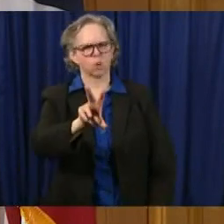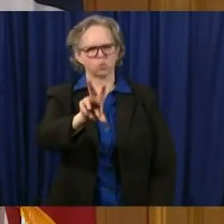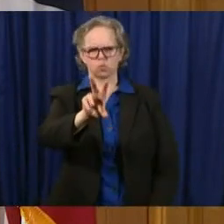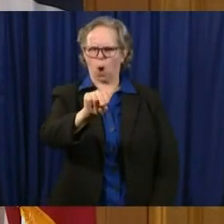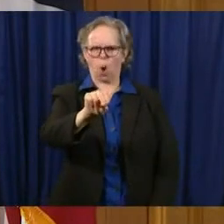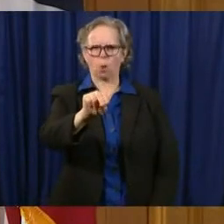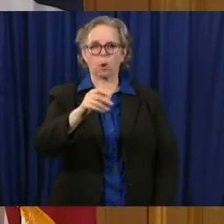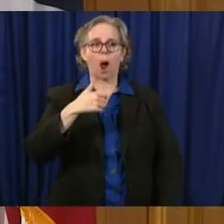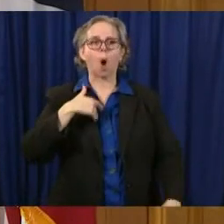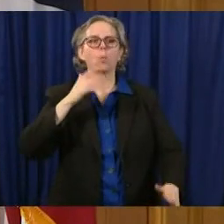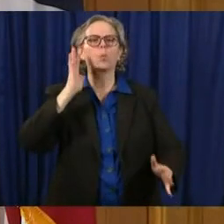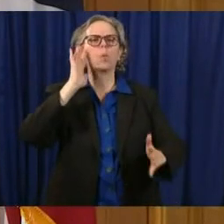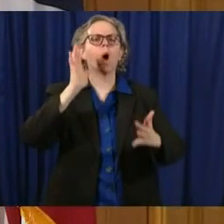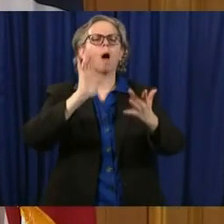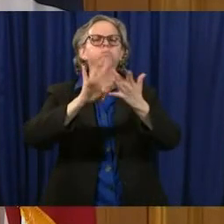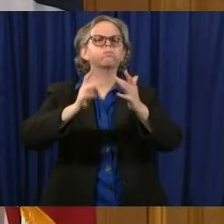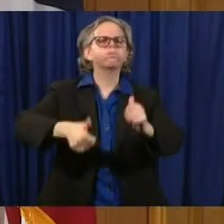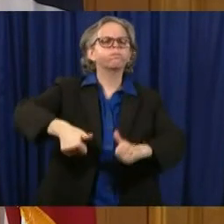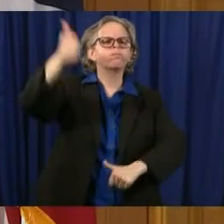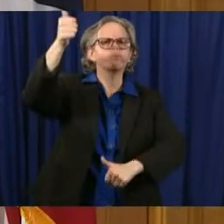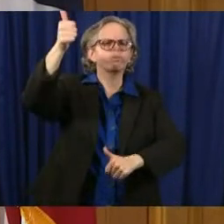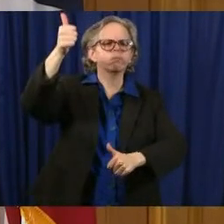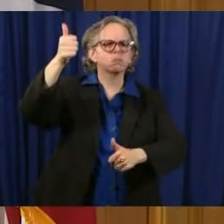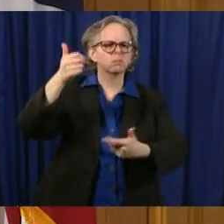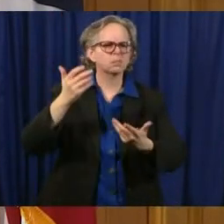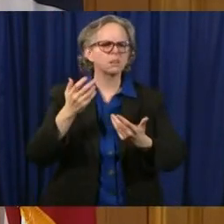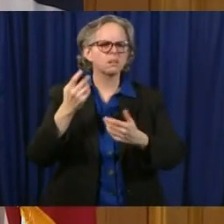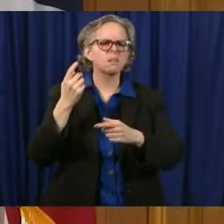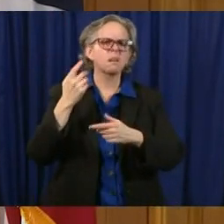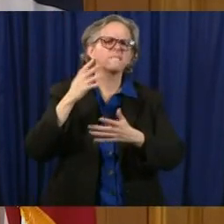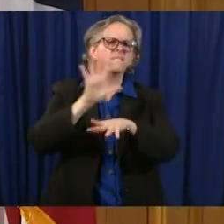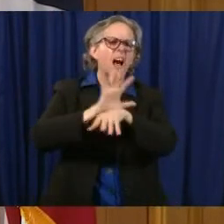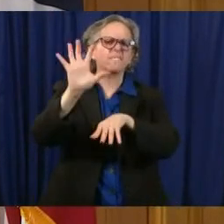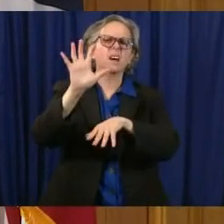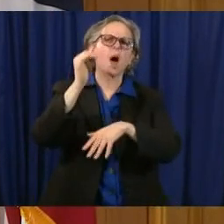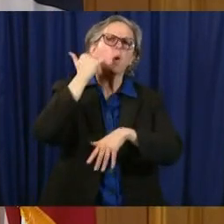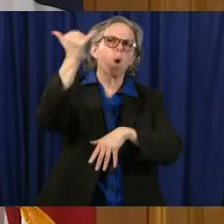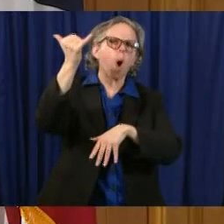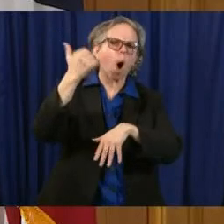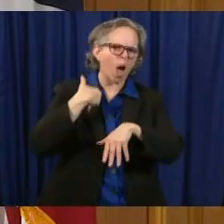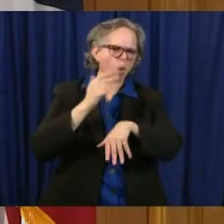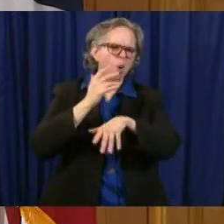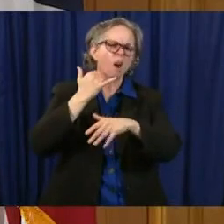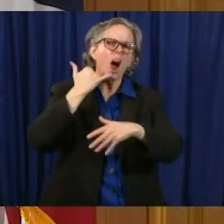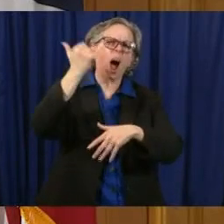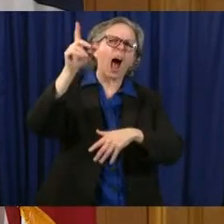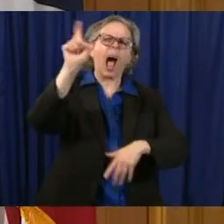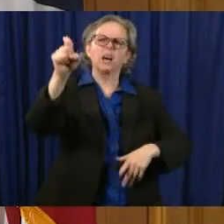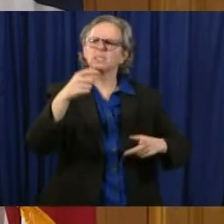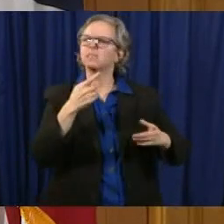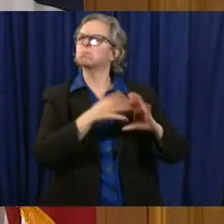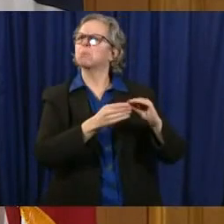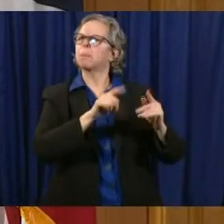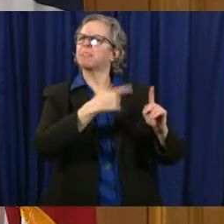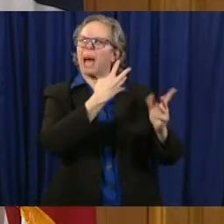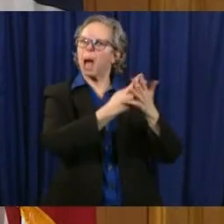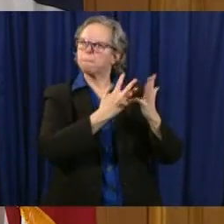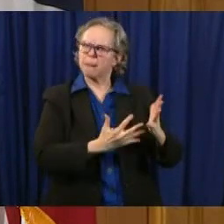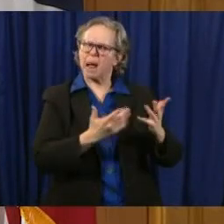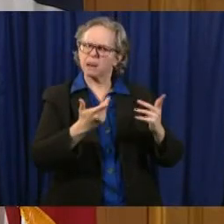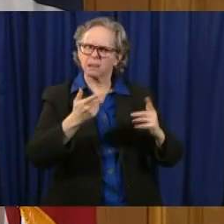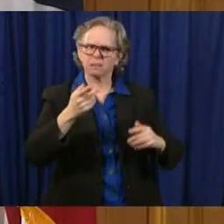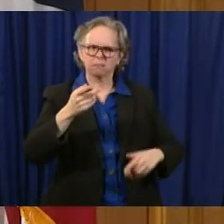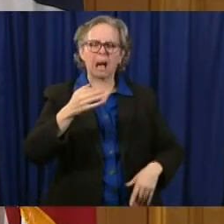at our regular 5 o'clock call. I can tell you what the director, I'm sure, is doing and what the staff